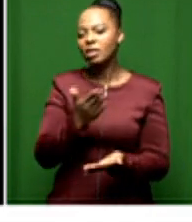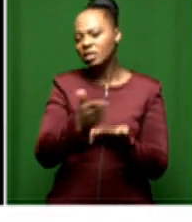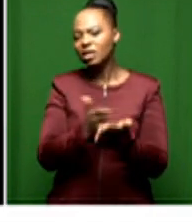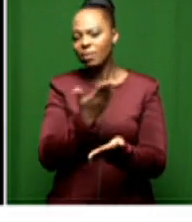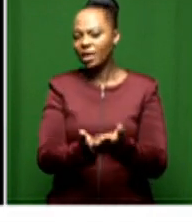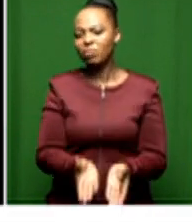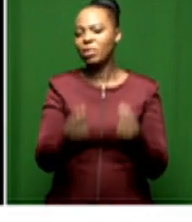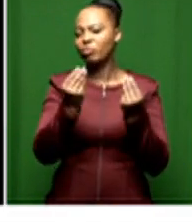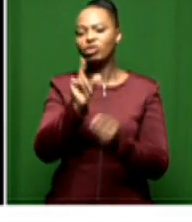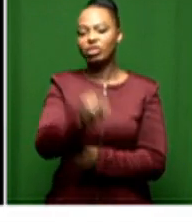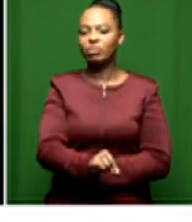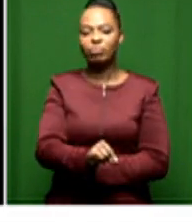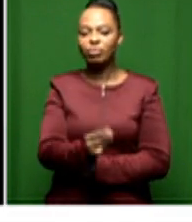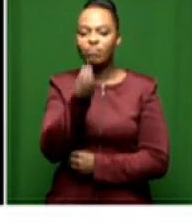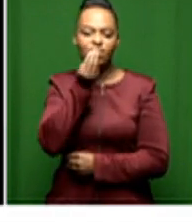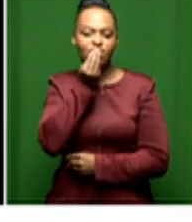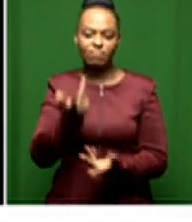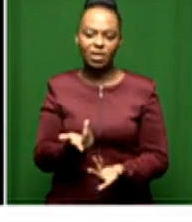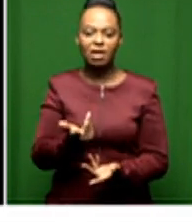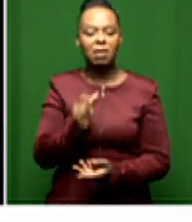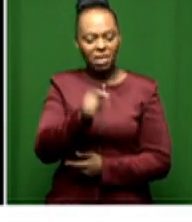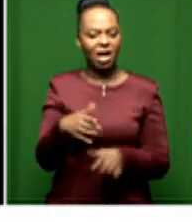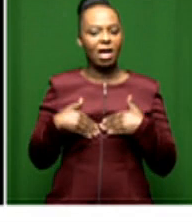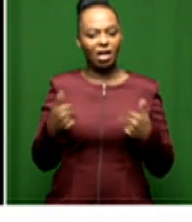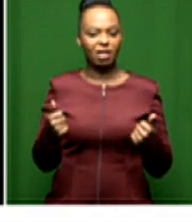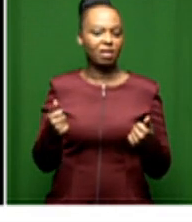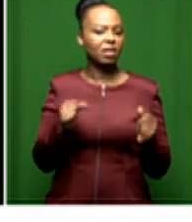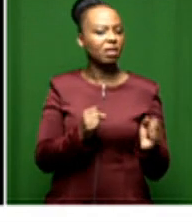reasonable meal, which is healthy. And